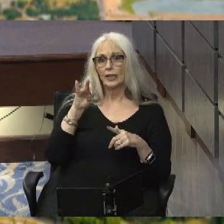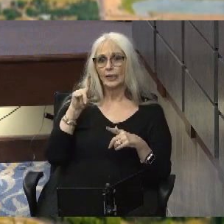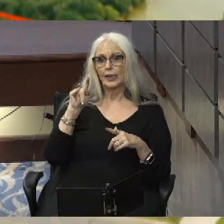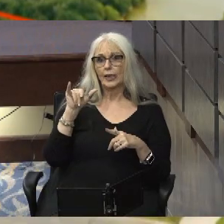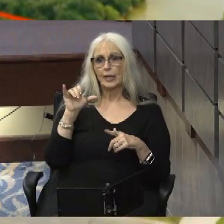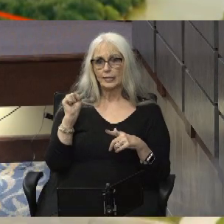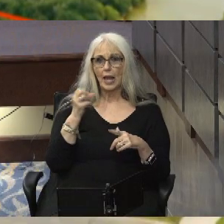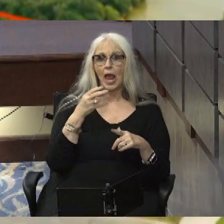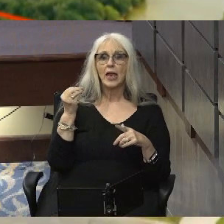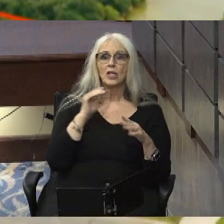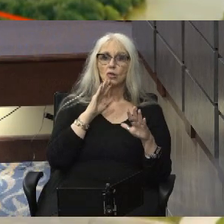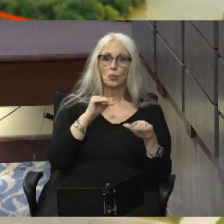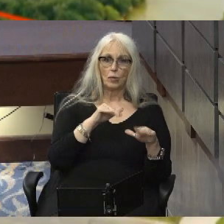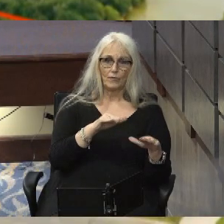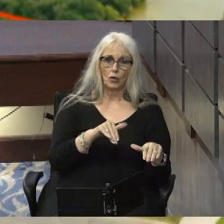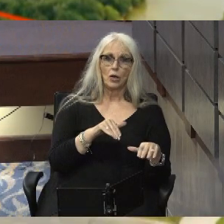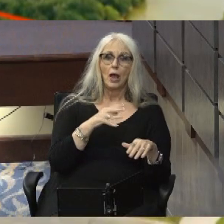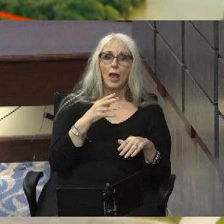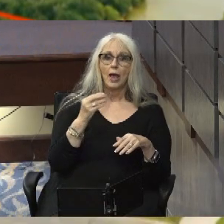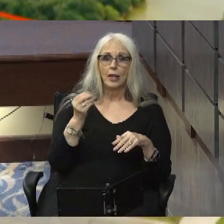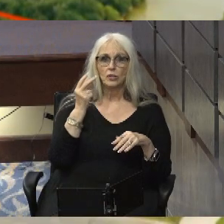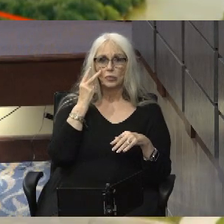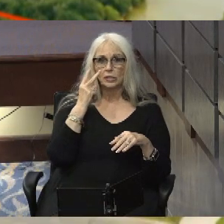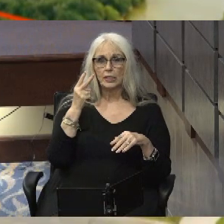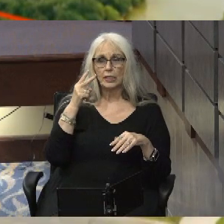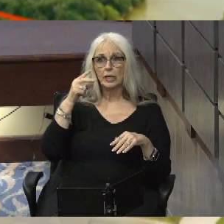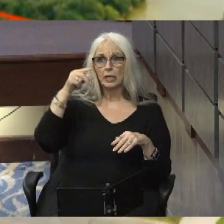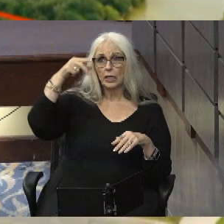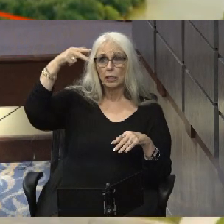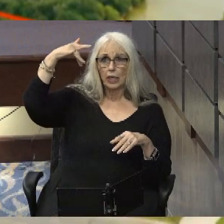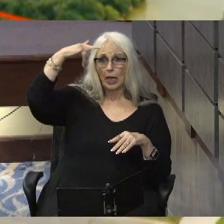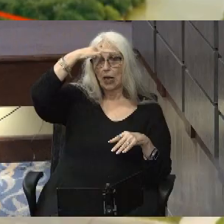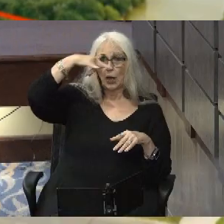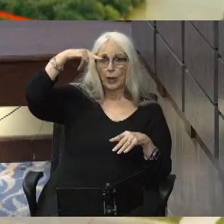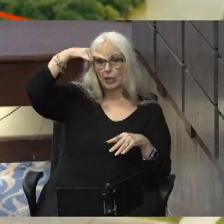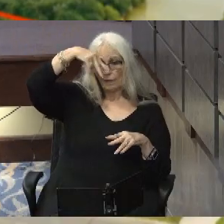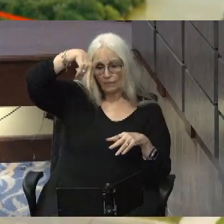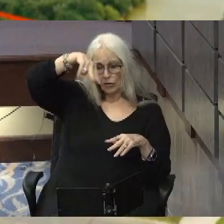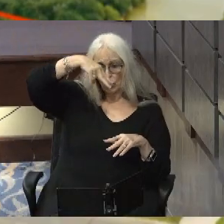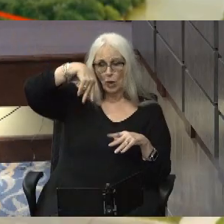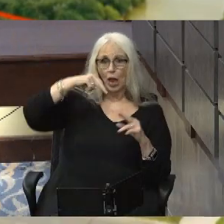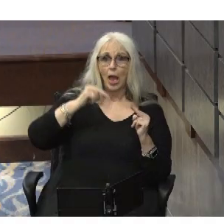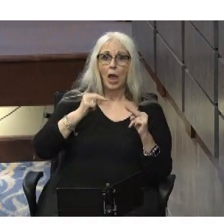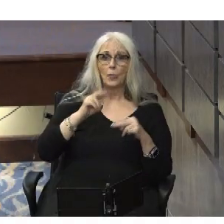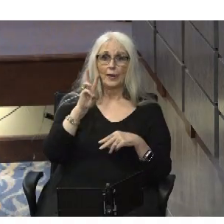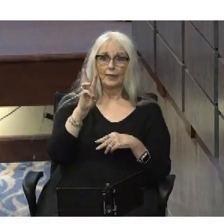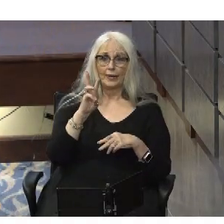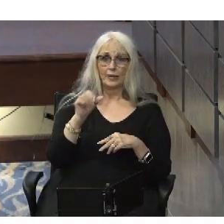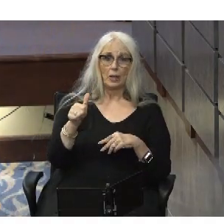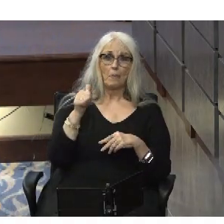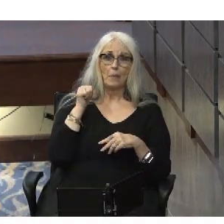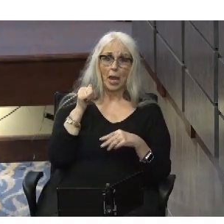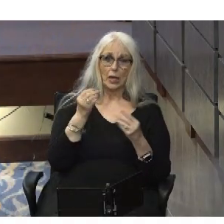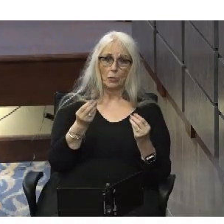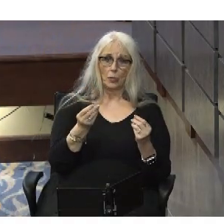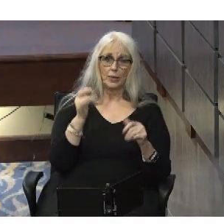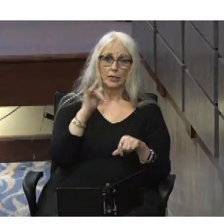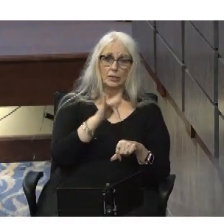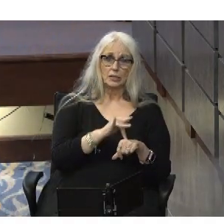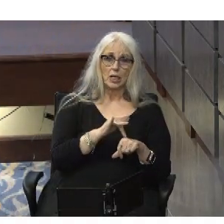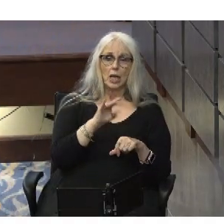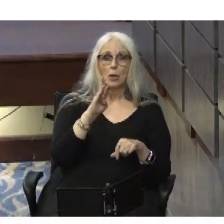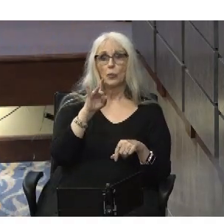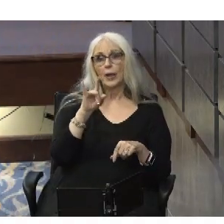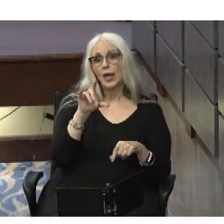the river. You'll also see an aerial view from Highway 6 as the back of the property hits the Brazos River. Now,